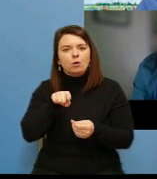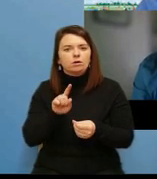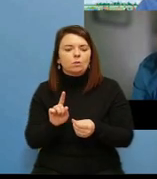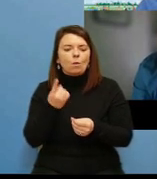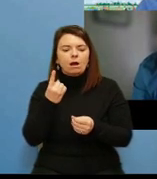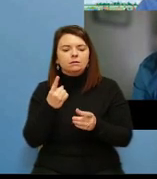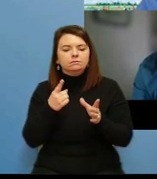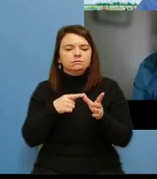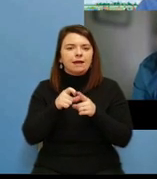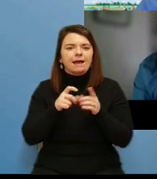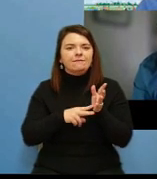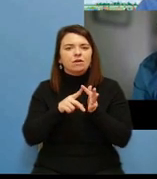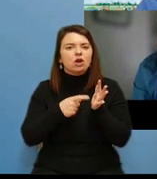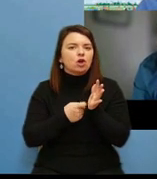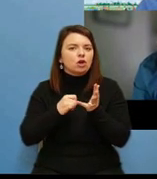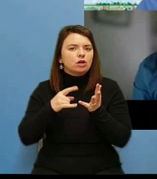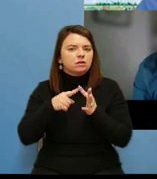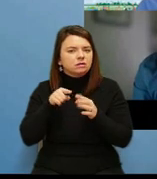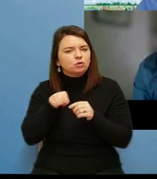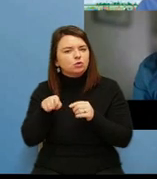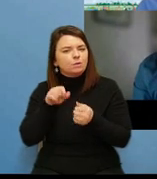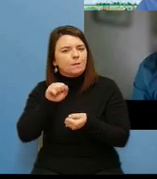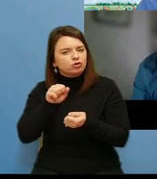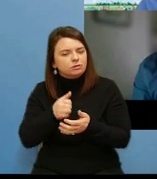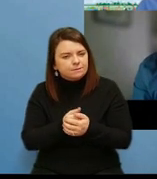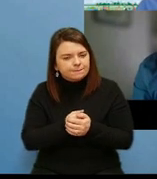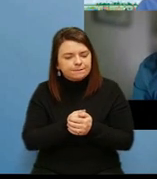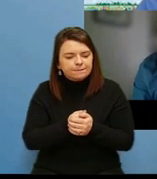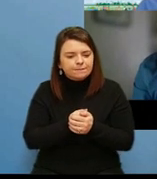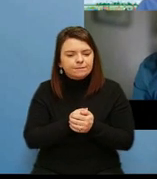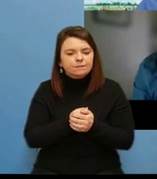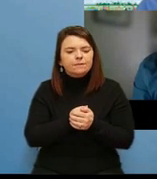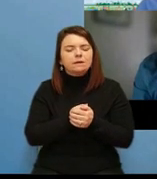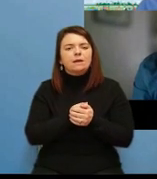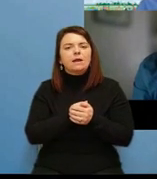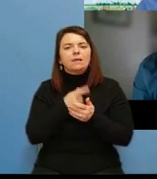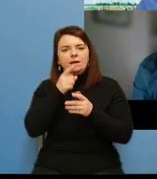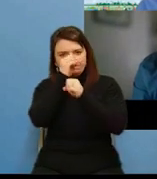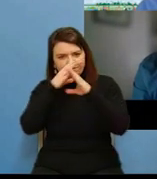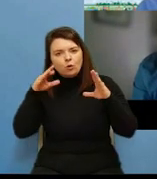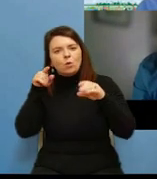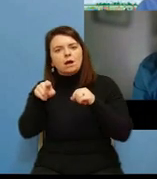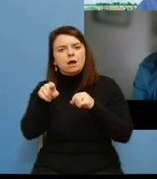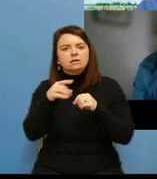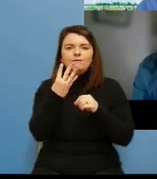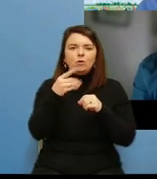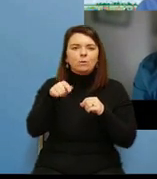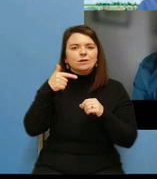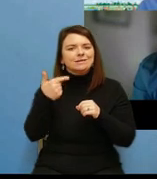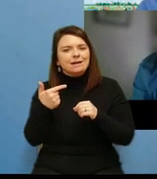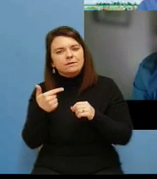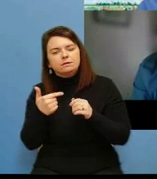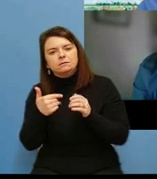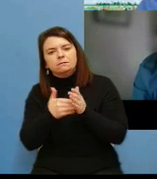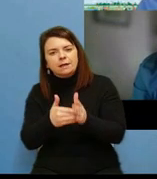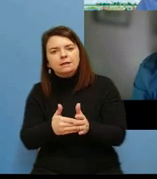and prescribing budgets are 0.1 adverse, actuals are 0.1 adverse to budget. The